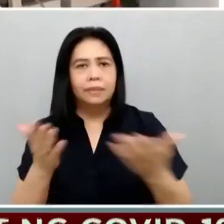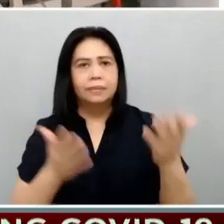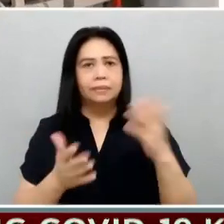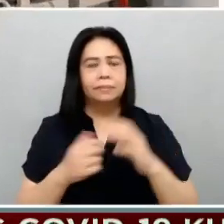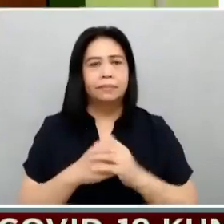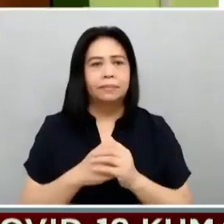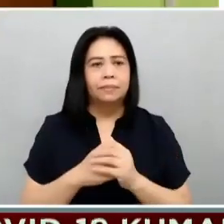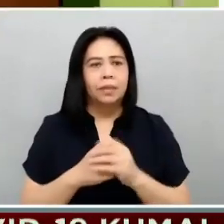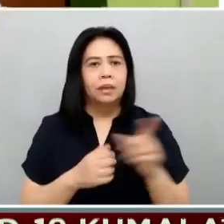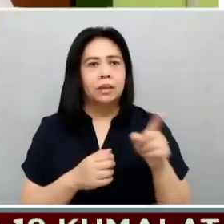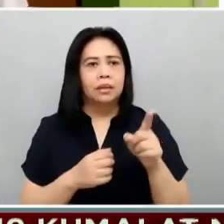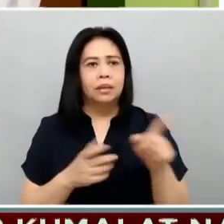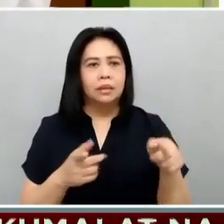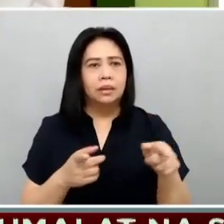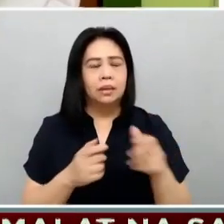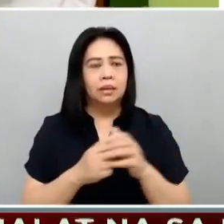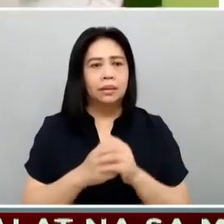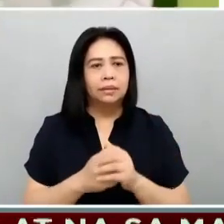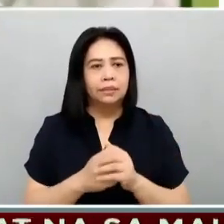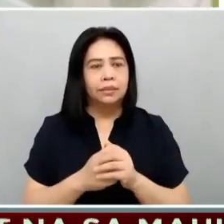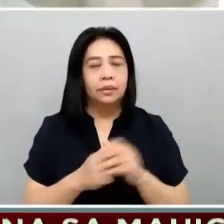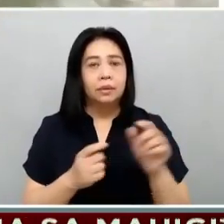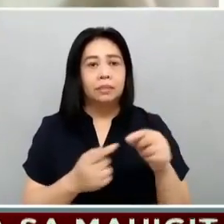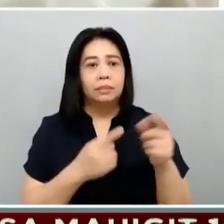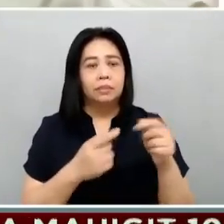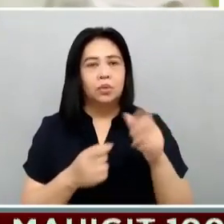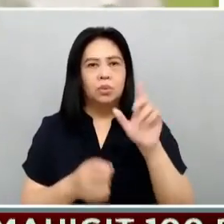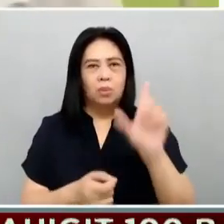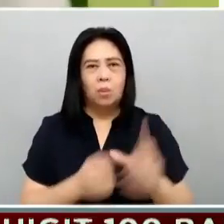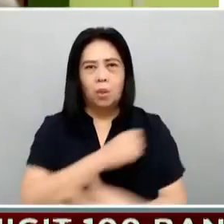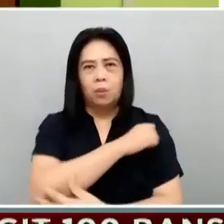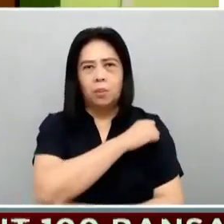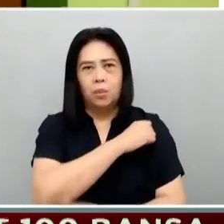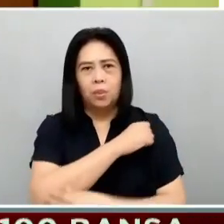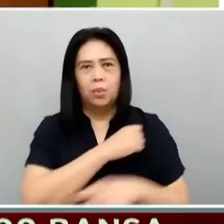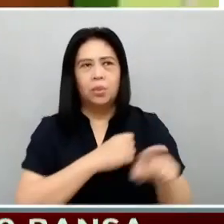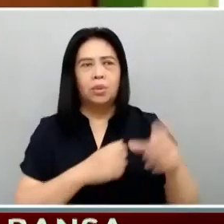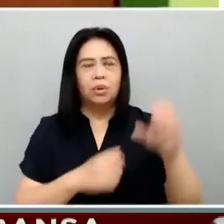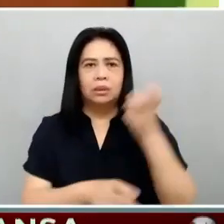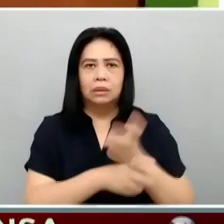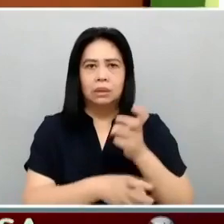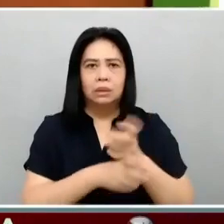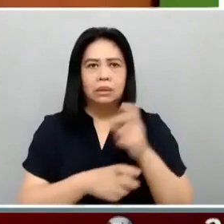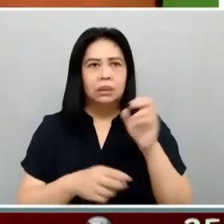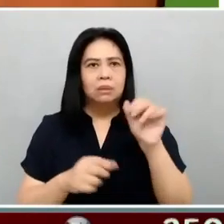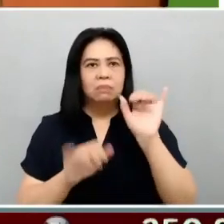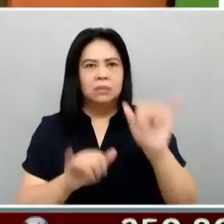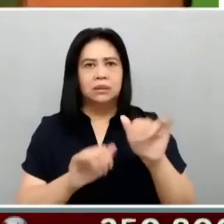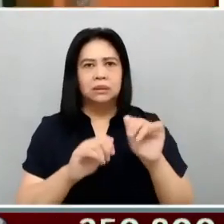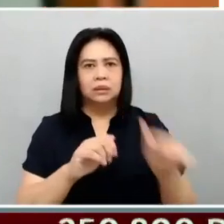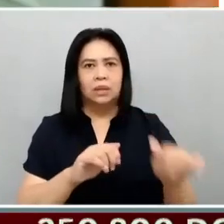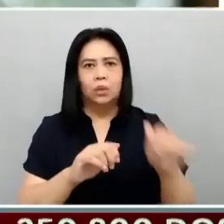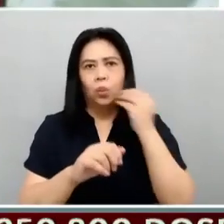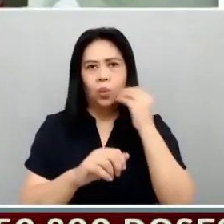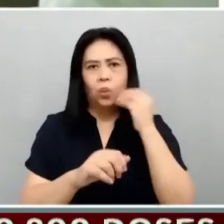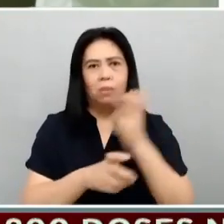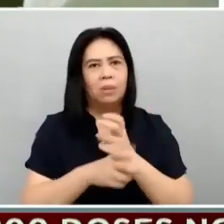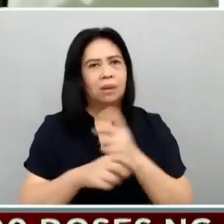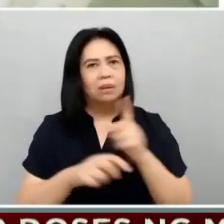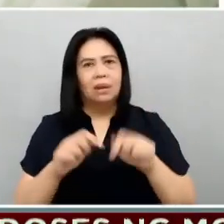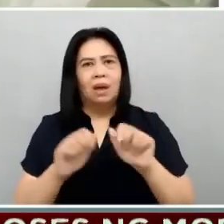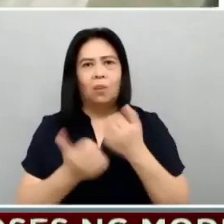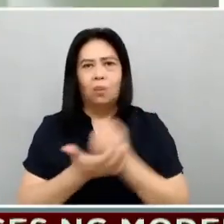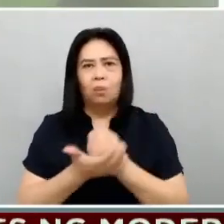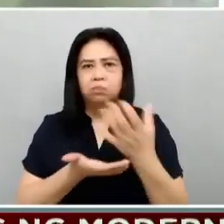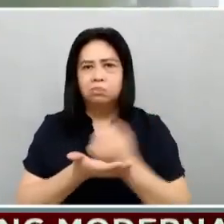They are sad, especially the low income people, because they have to stay at home but they don't have income.